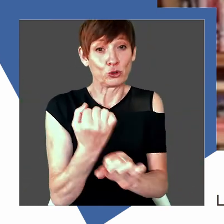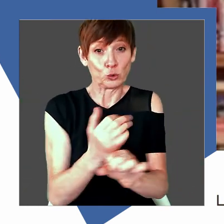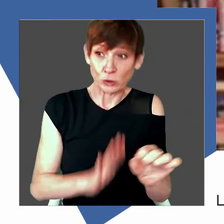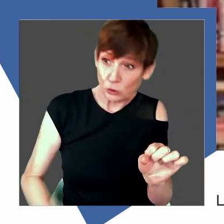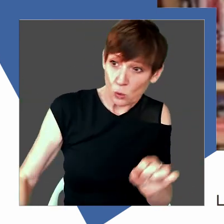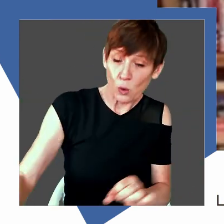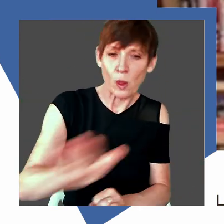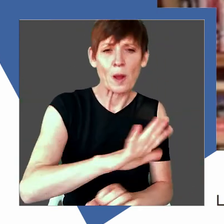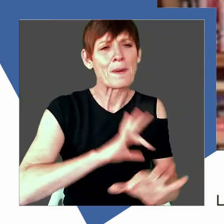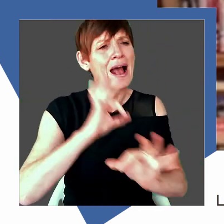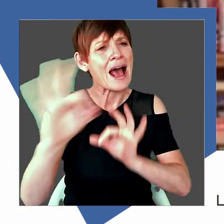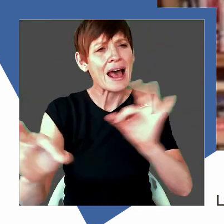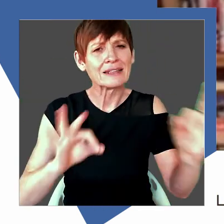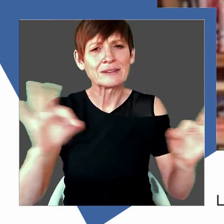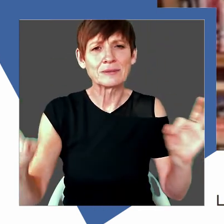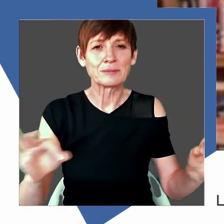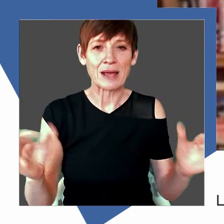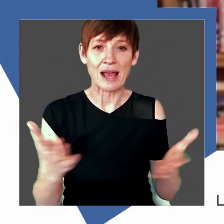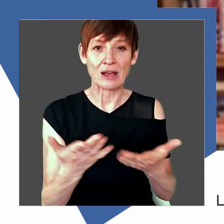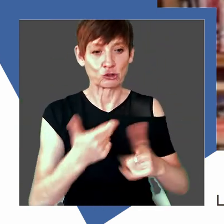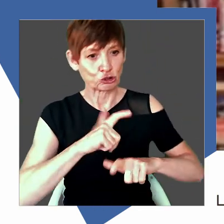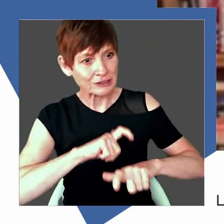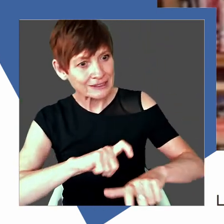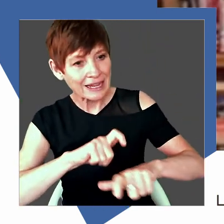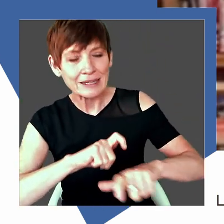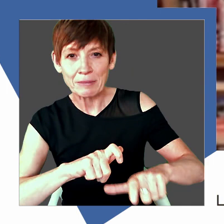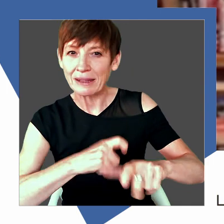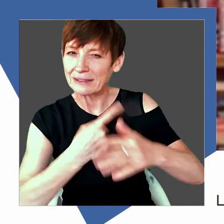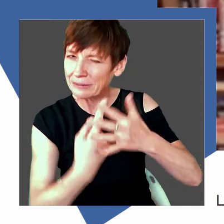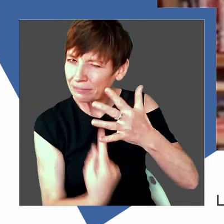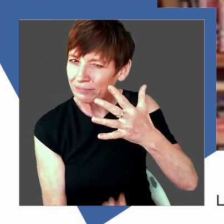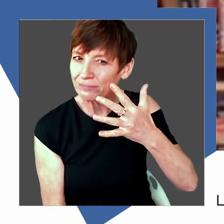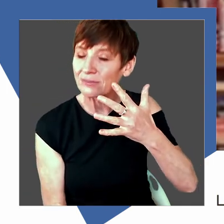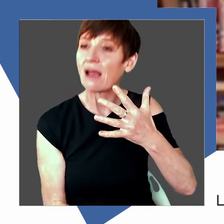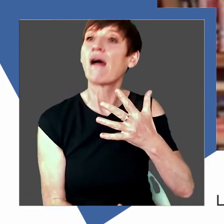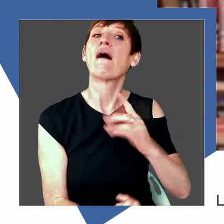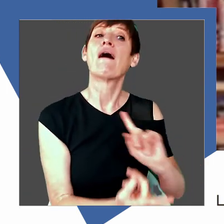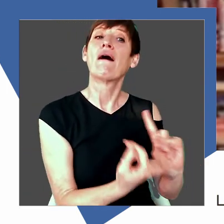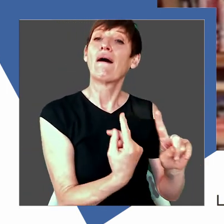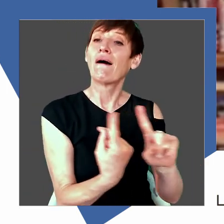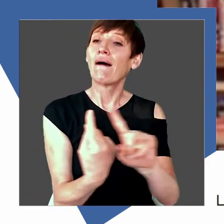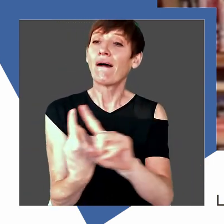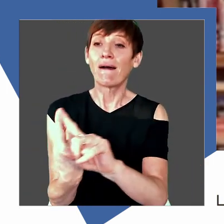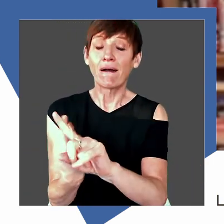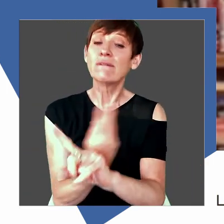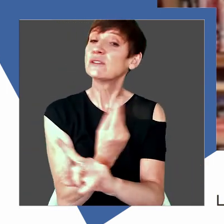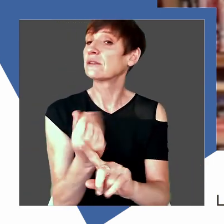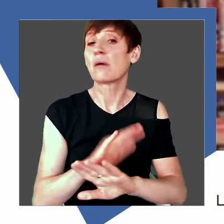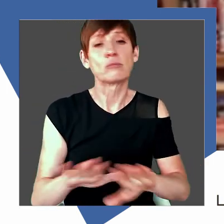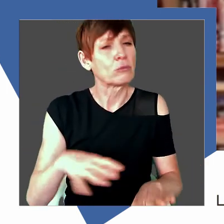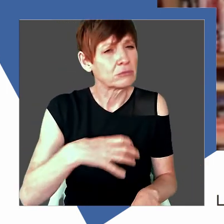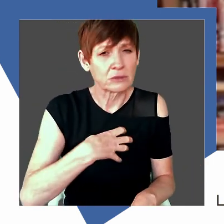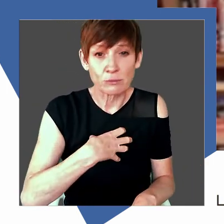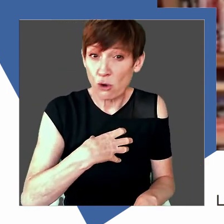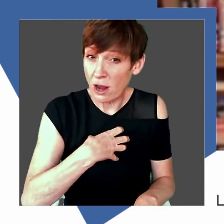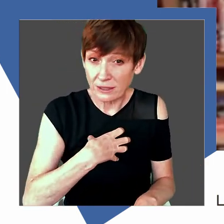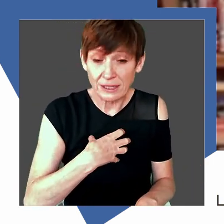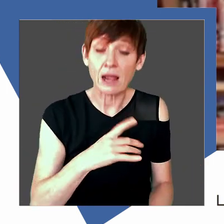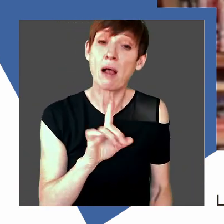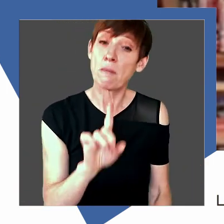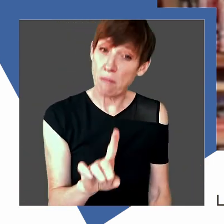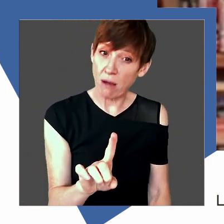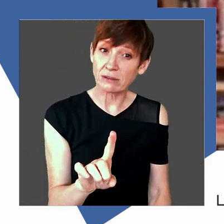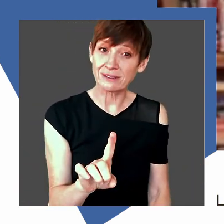and sustainability. And off the back of that, we found lots of stuff that wasn't surprising, but is deeply worrying, that showed that there is